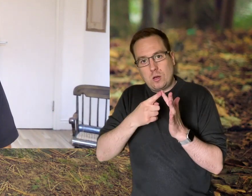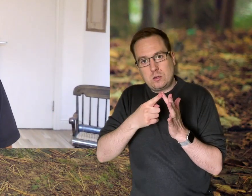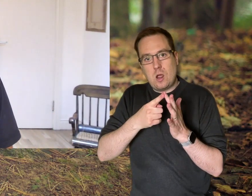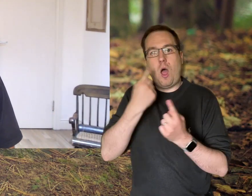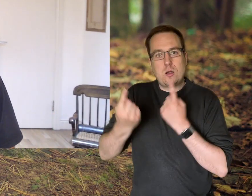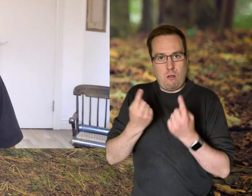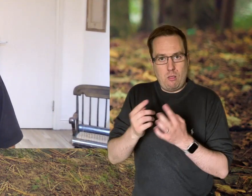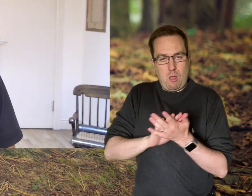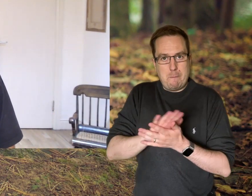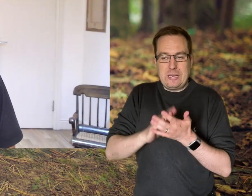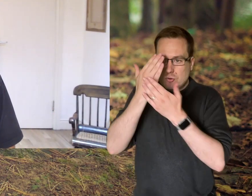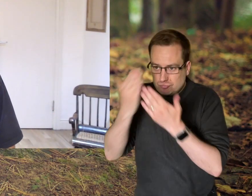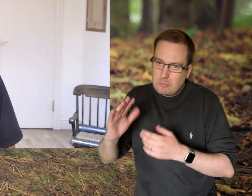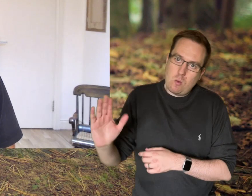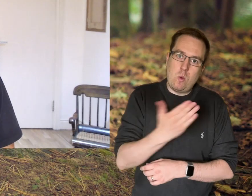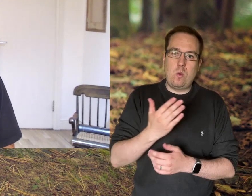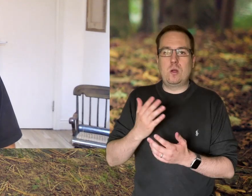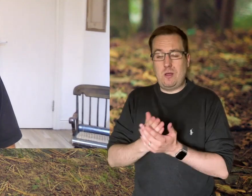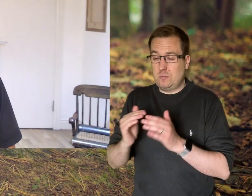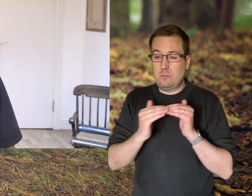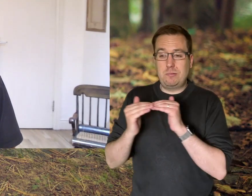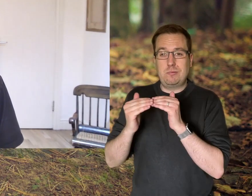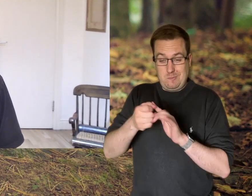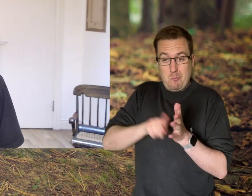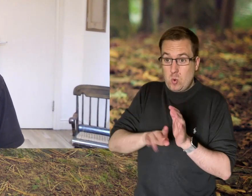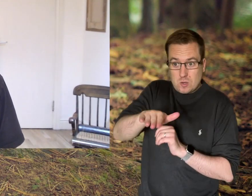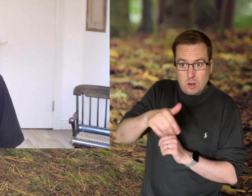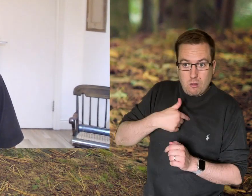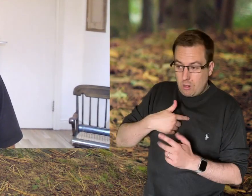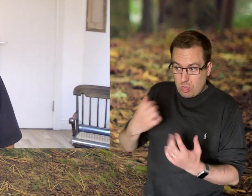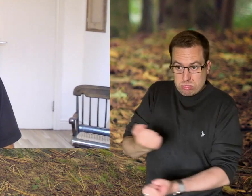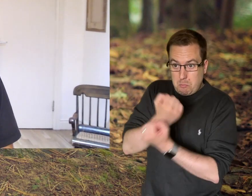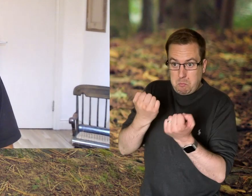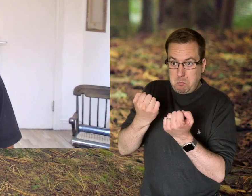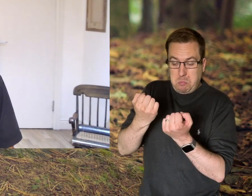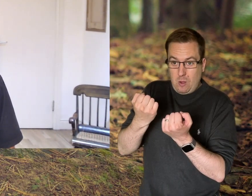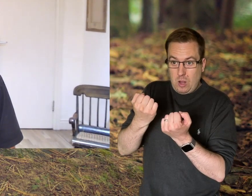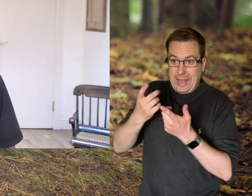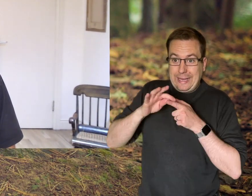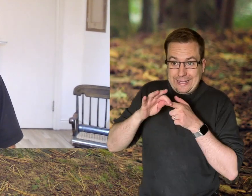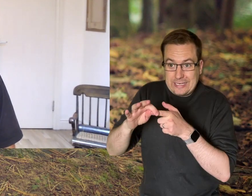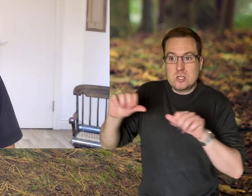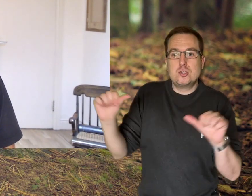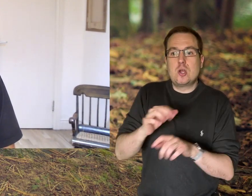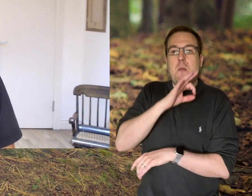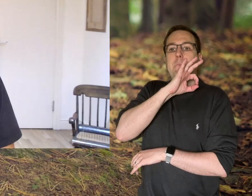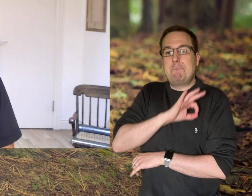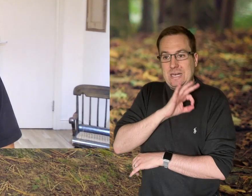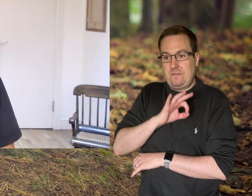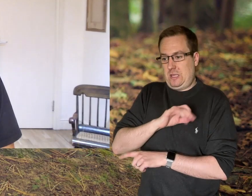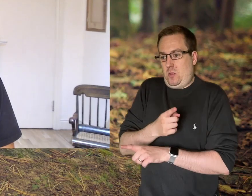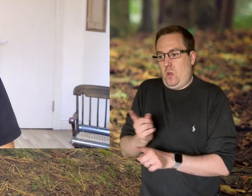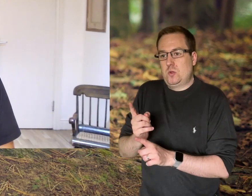traditional understanding of power dynamics, and he's saying that power and leadership are for the benefit of the weaker members